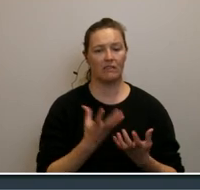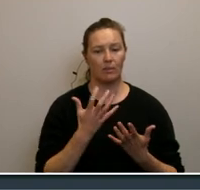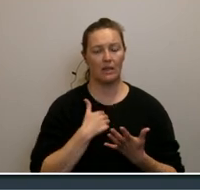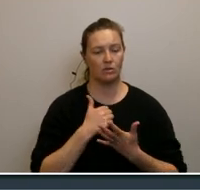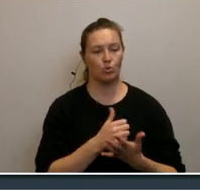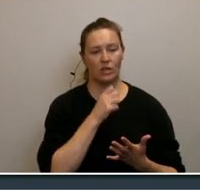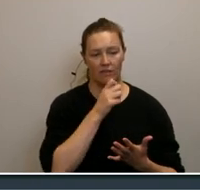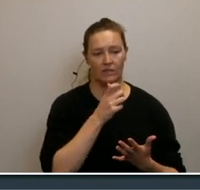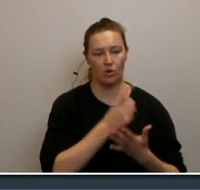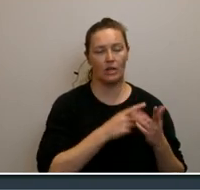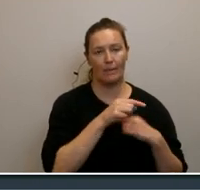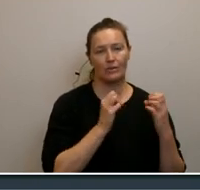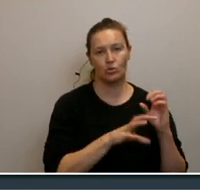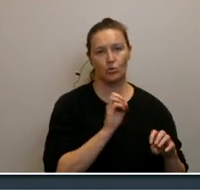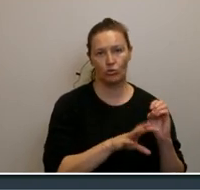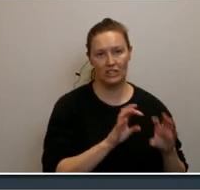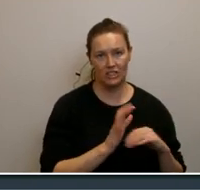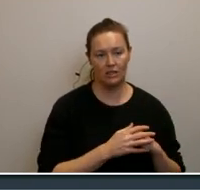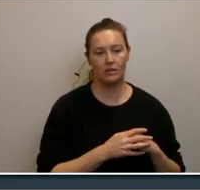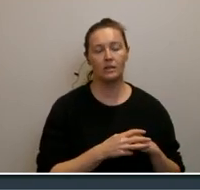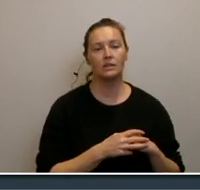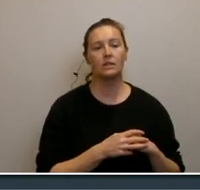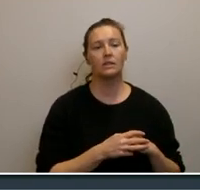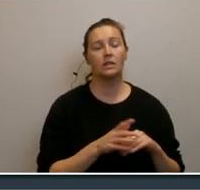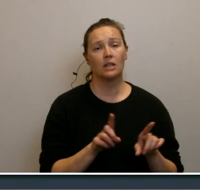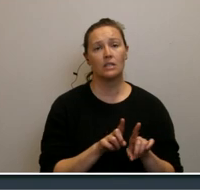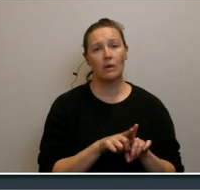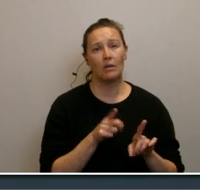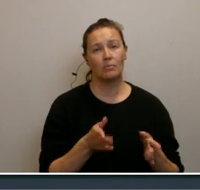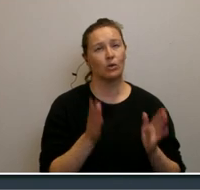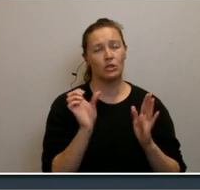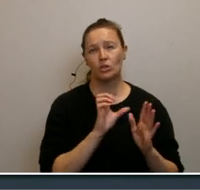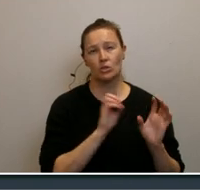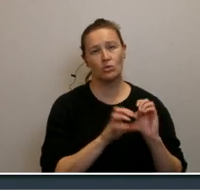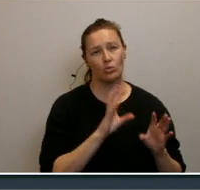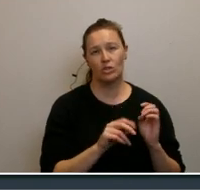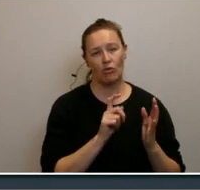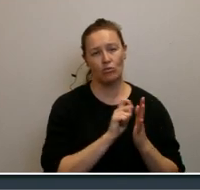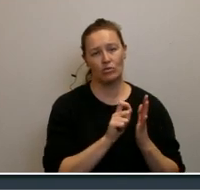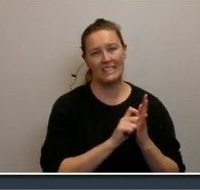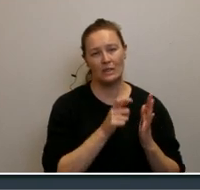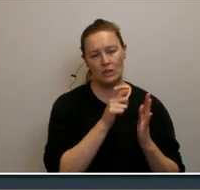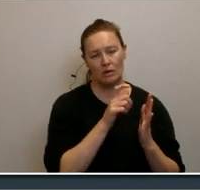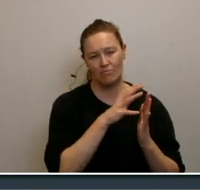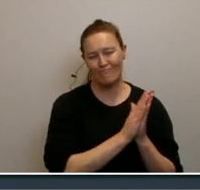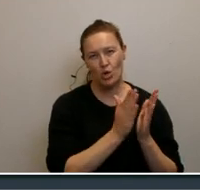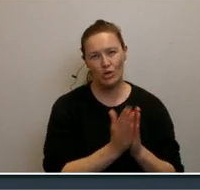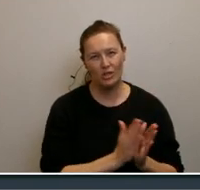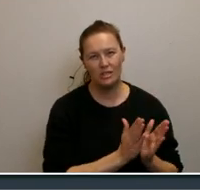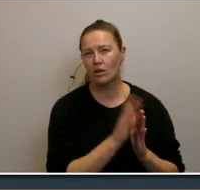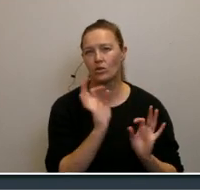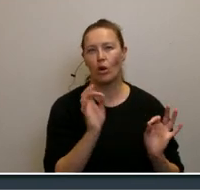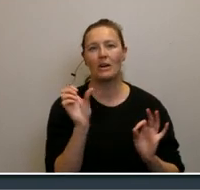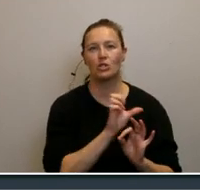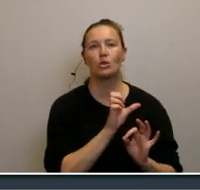summary, as was said in our last submission, this building should not be used for the storage of written words, but should be used for the